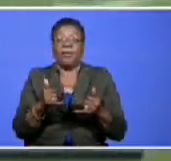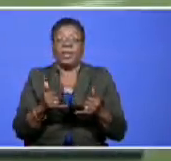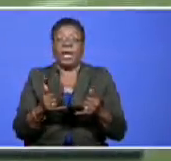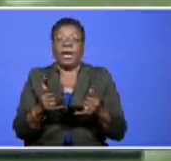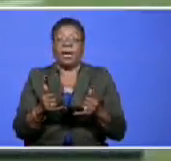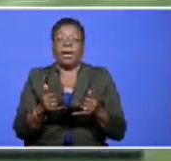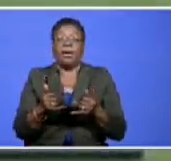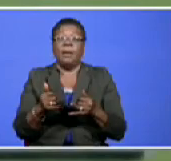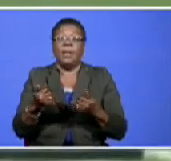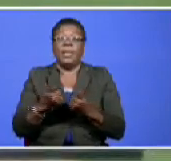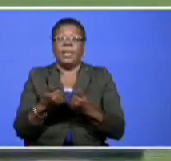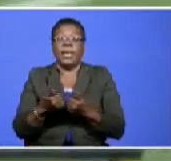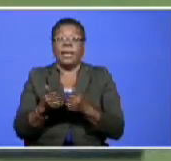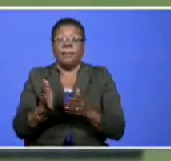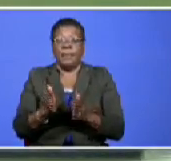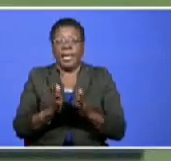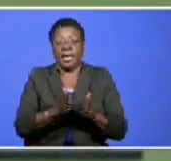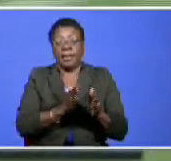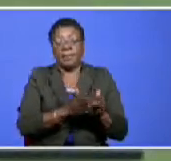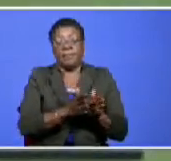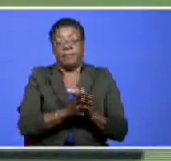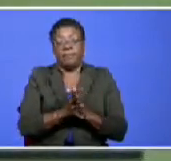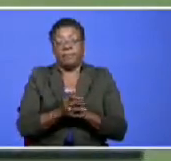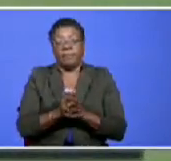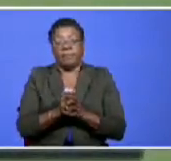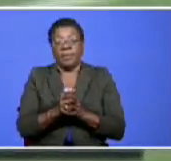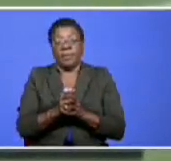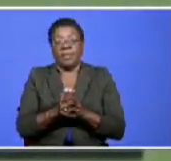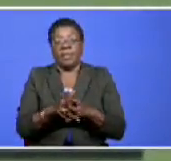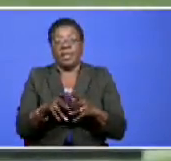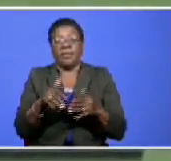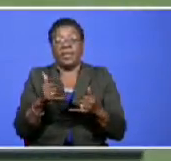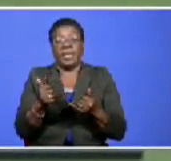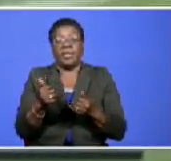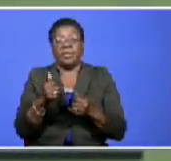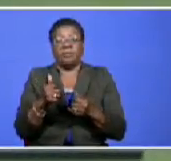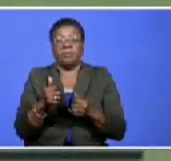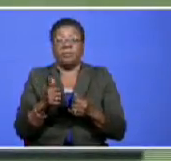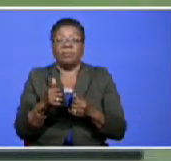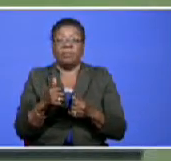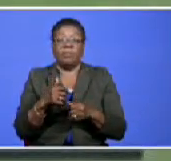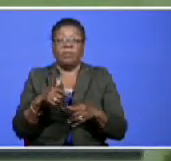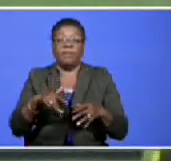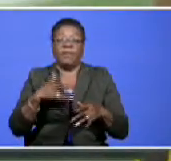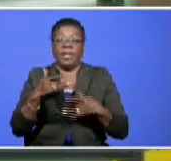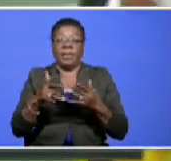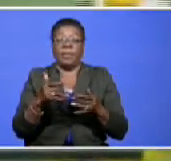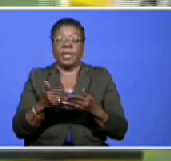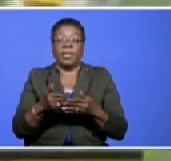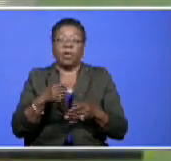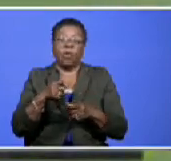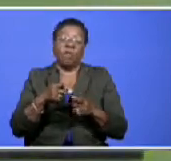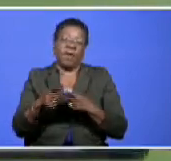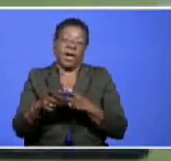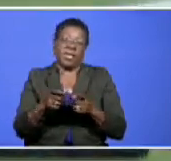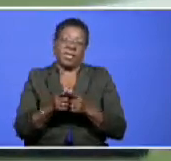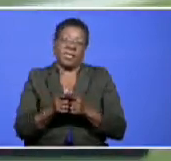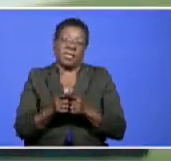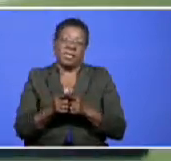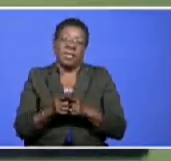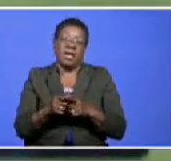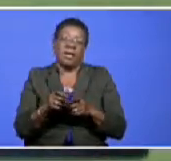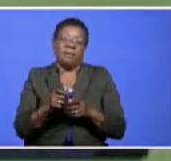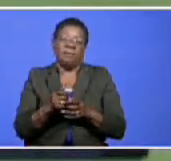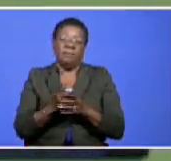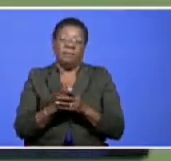left some plays out there. And at the end of the day, we can be better. Felt like we can definitely go fast. We didn't know how they would react to